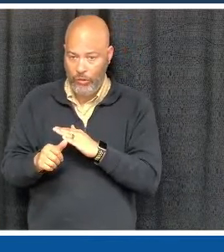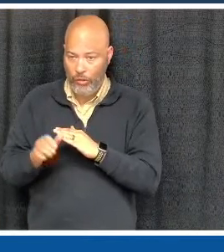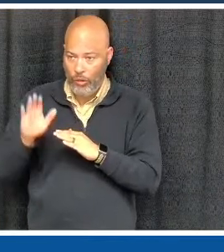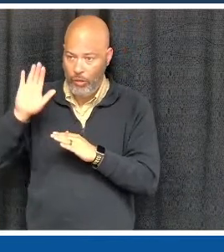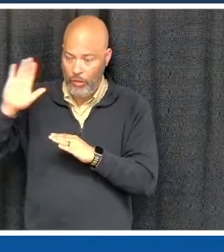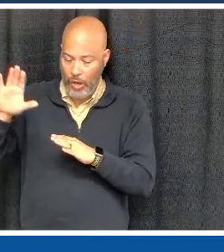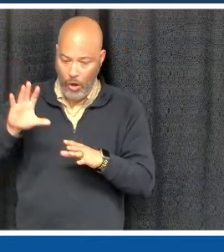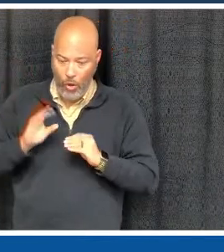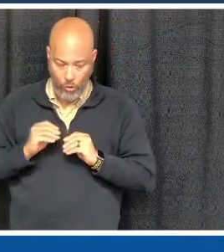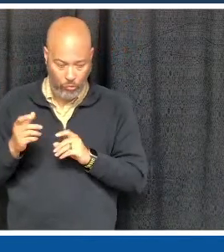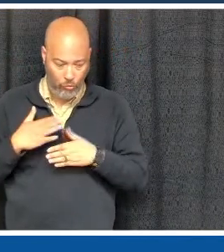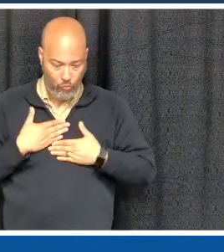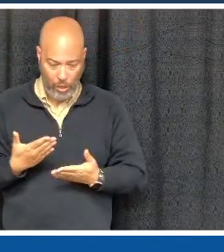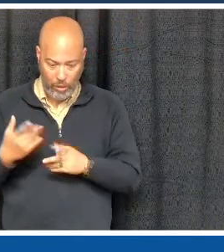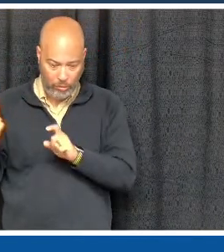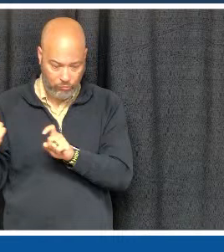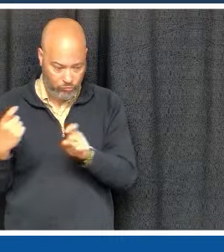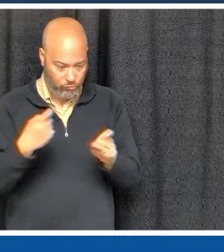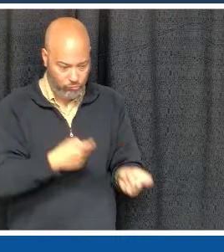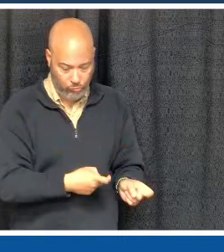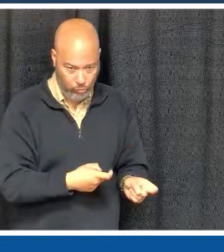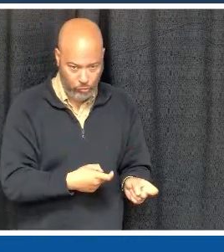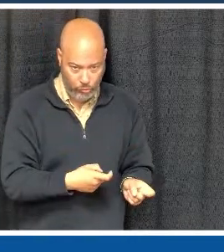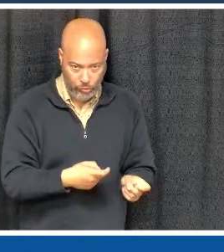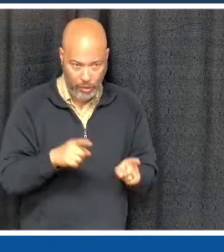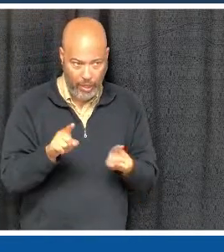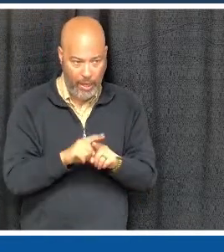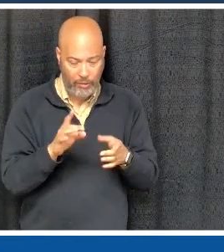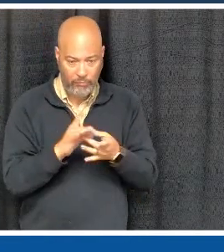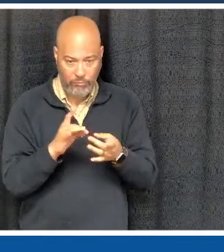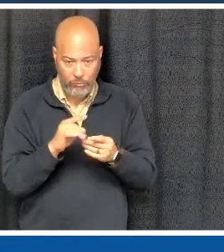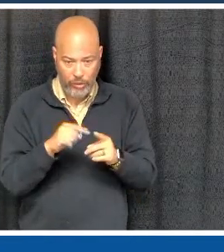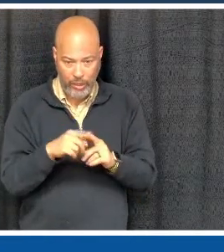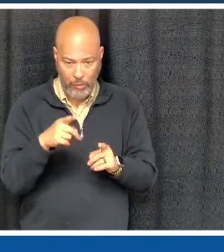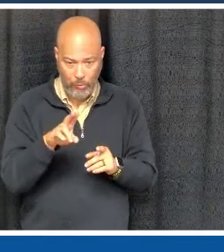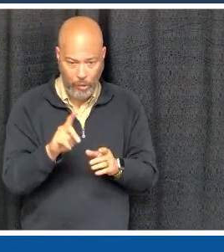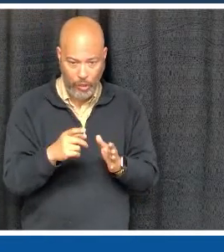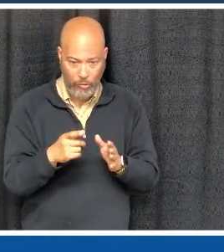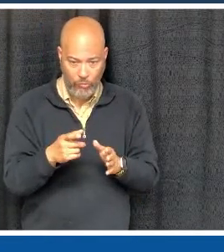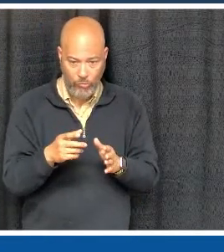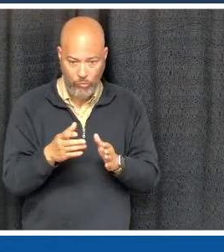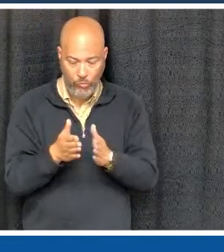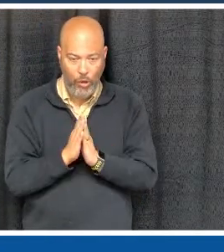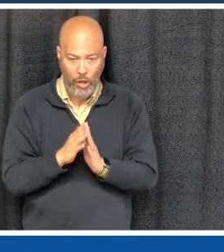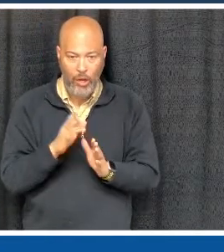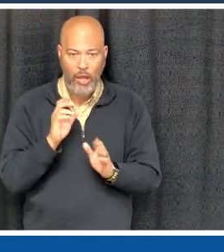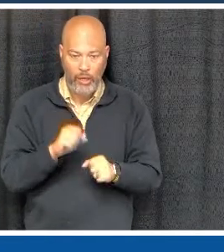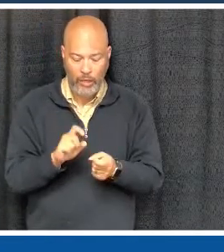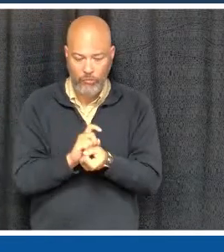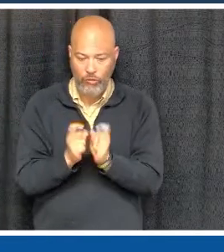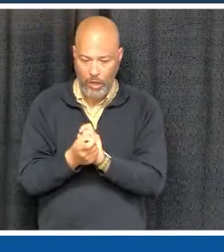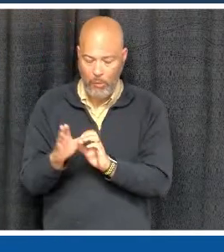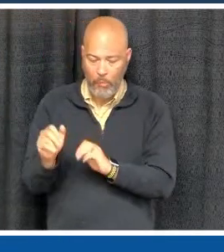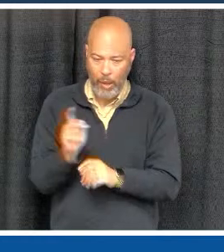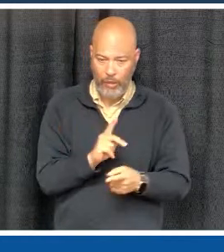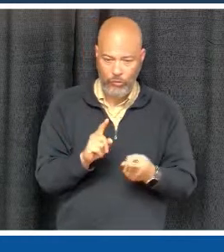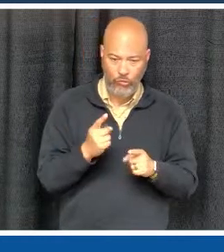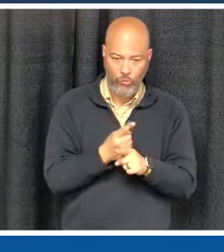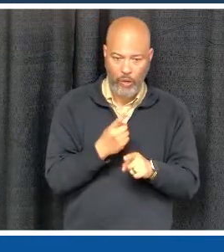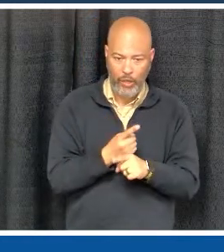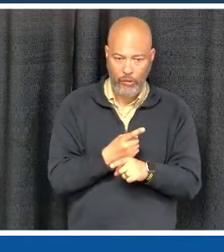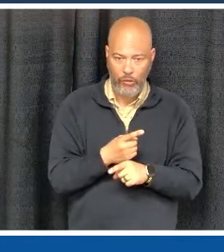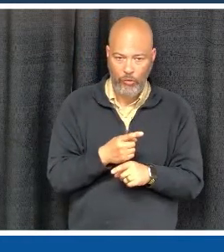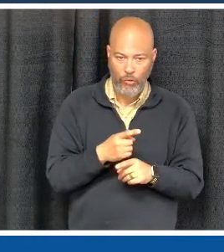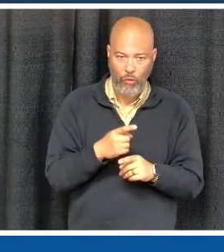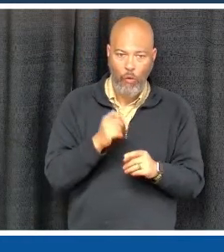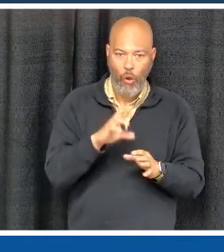land ownership of the owner developer, as stated in the PUD regulations, the application can be rezoned back to its original zoning or an